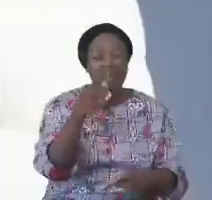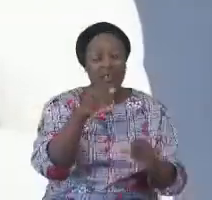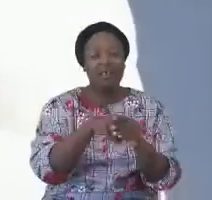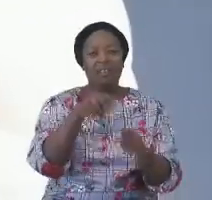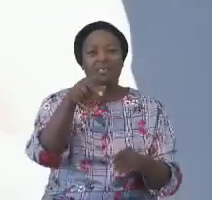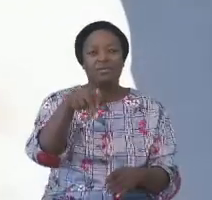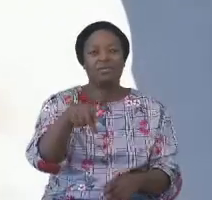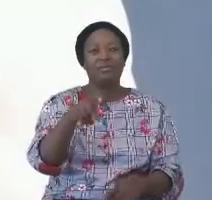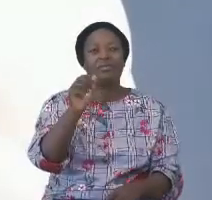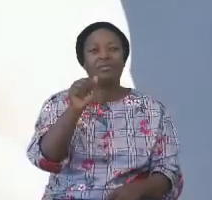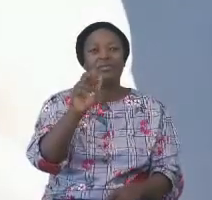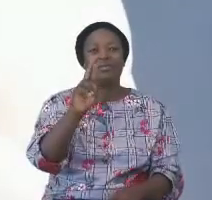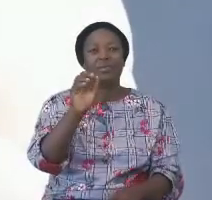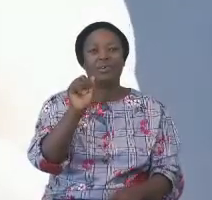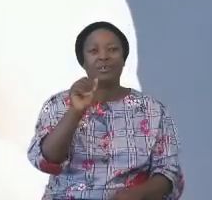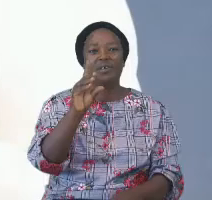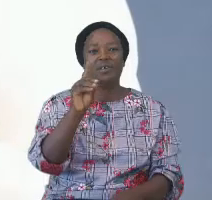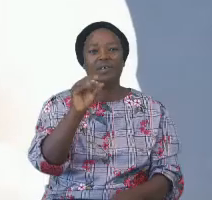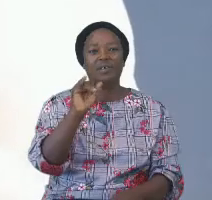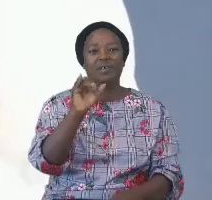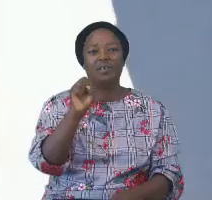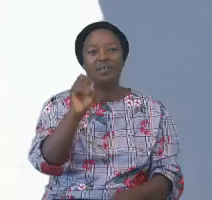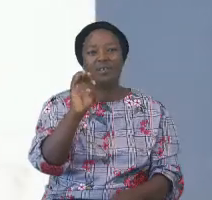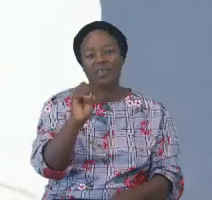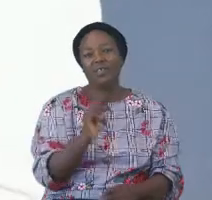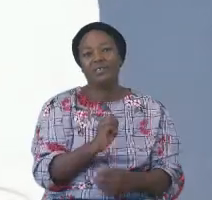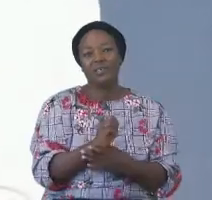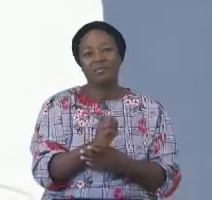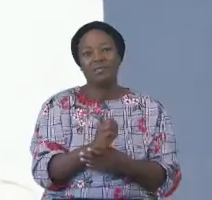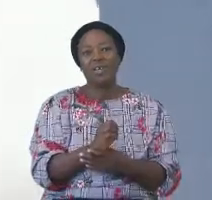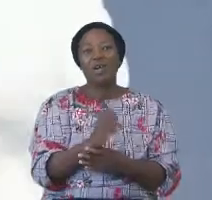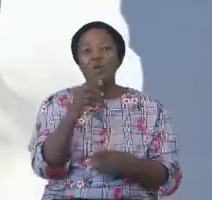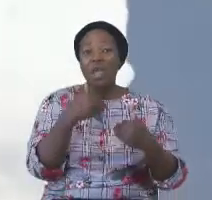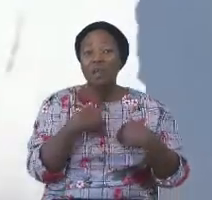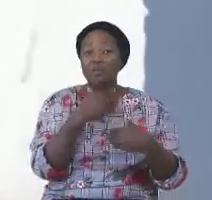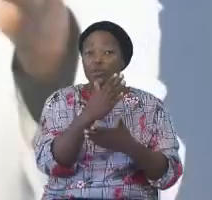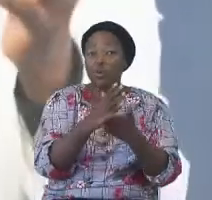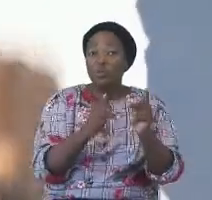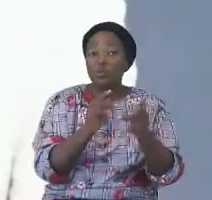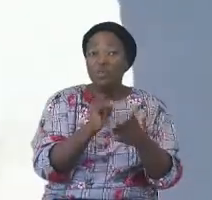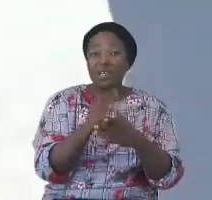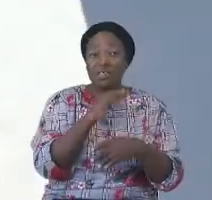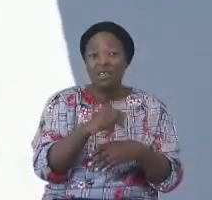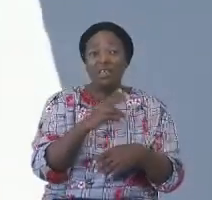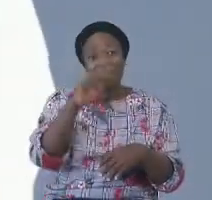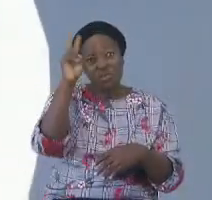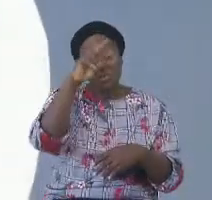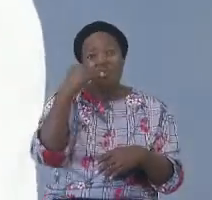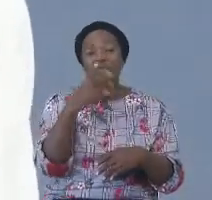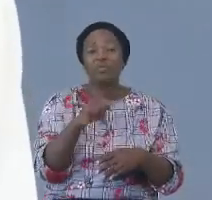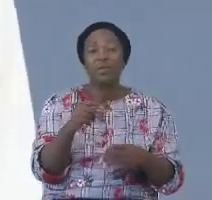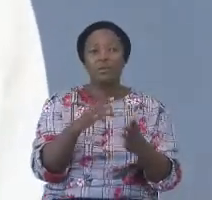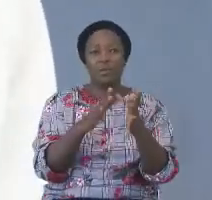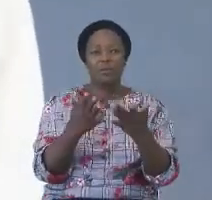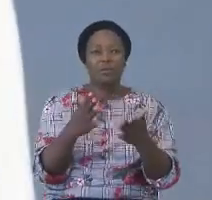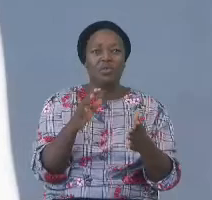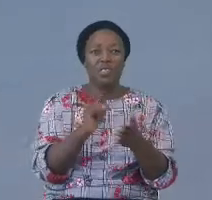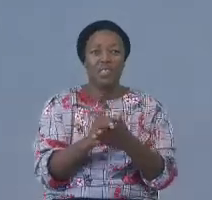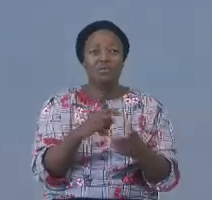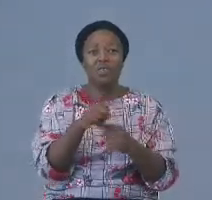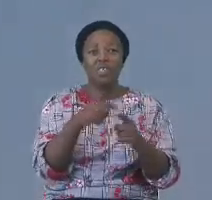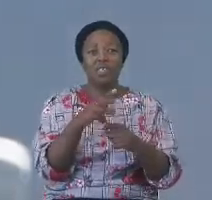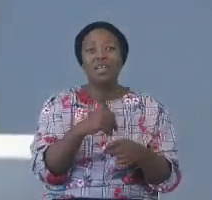me where in paradise you know there are people who are ignorant of the